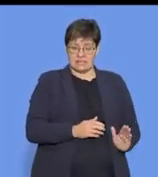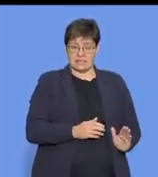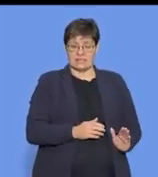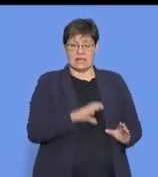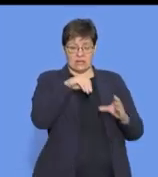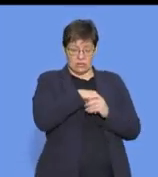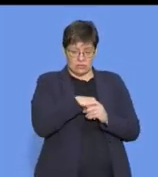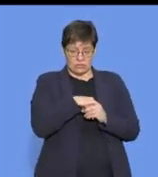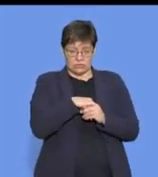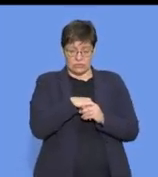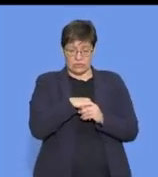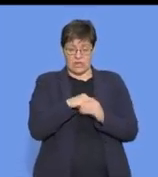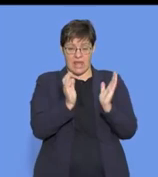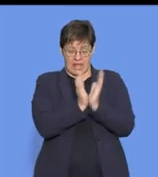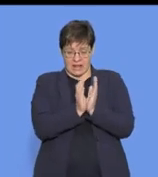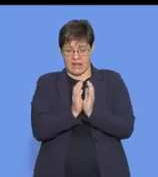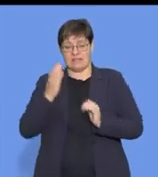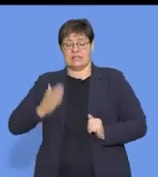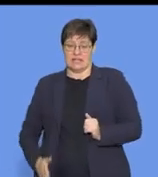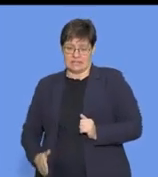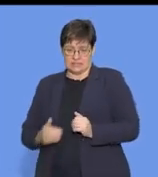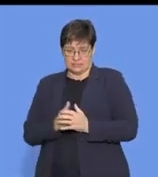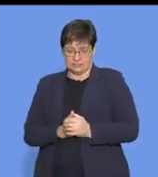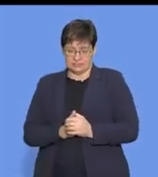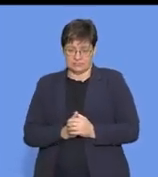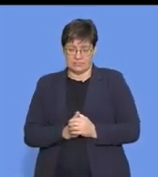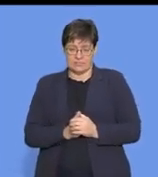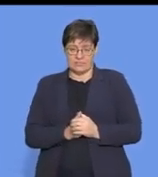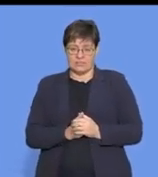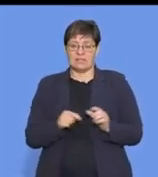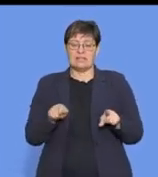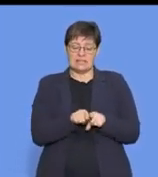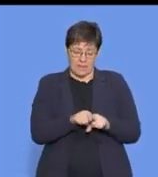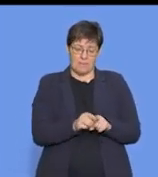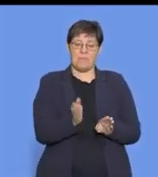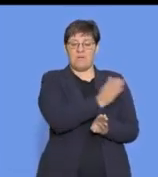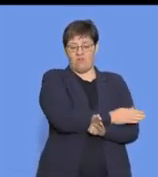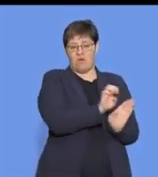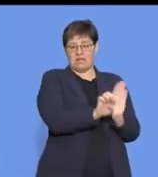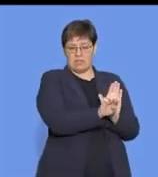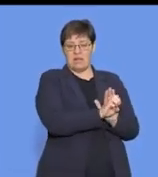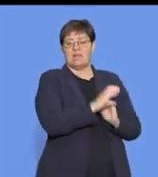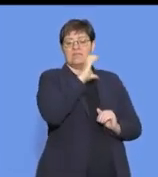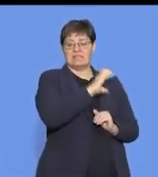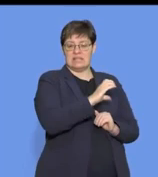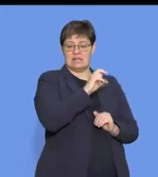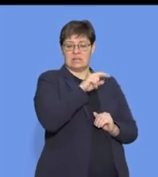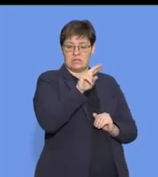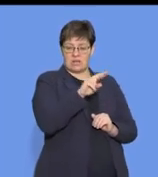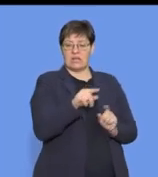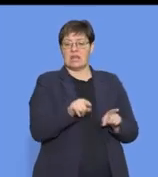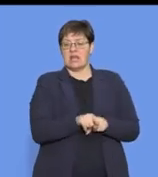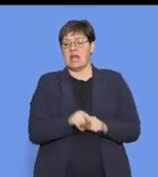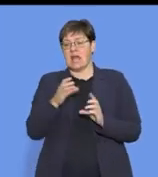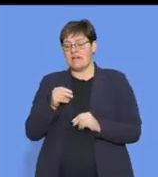included angle, and a side. Similarly here, we needed, in the previous example, we had this side,